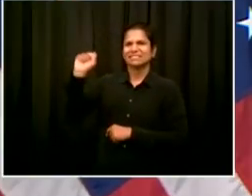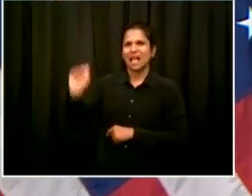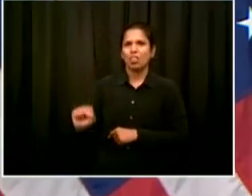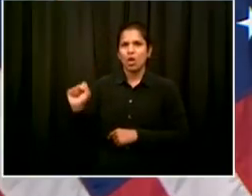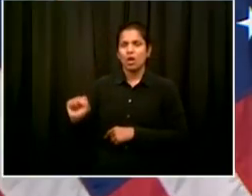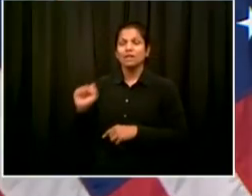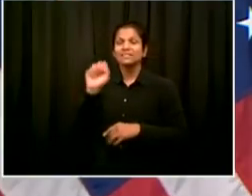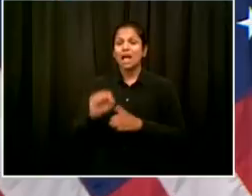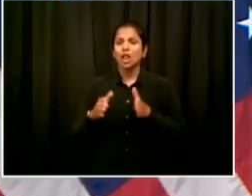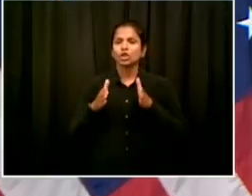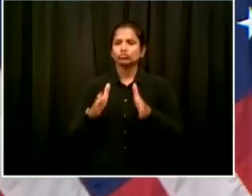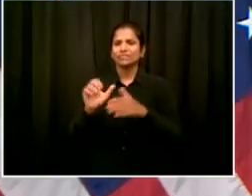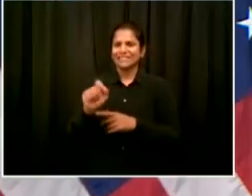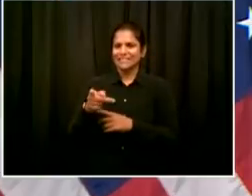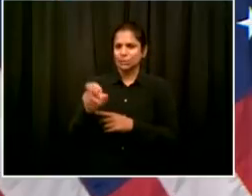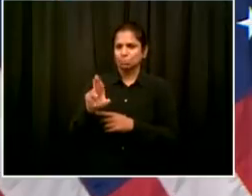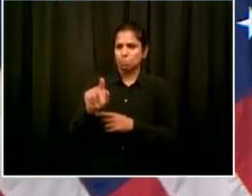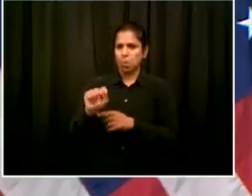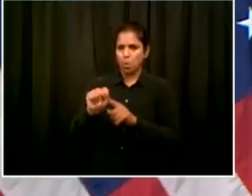concern. Go ahead, Katie.